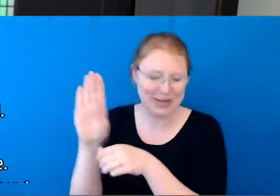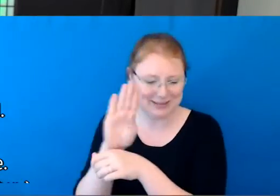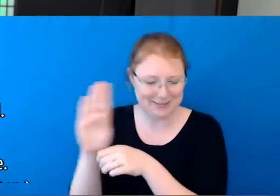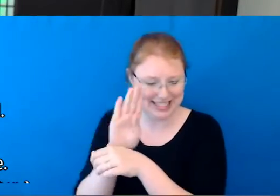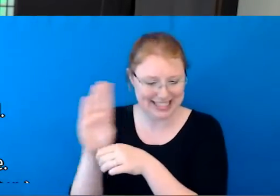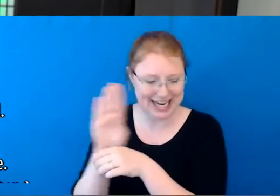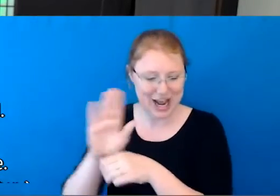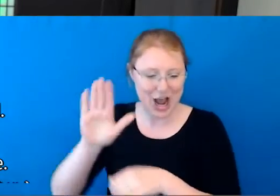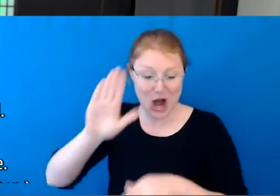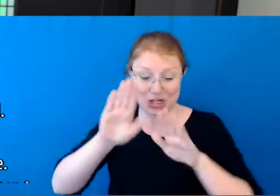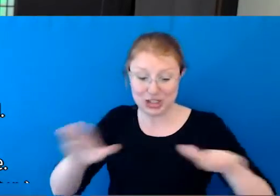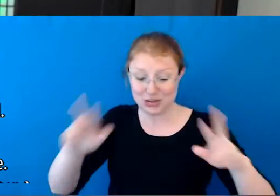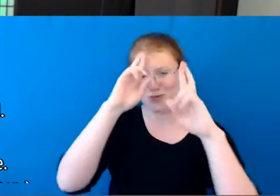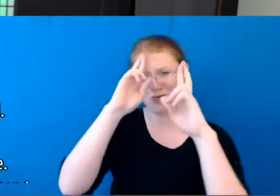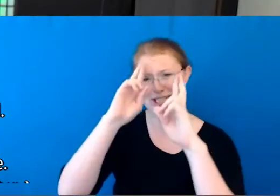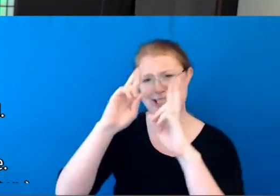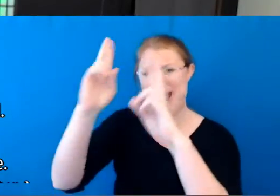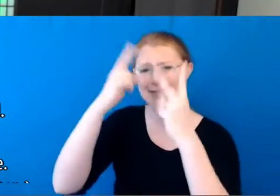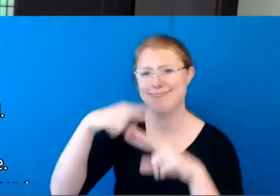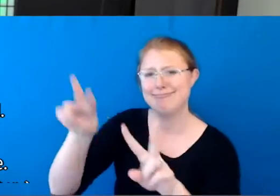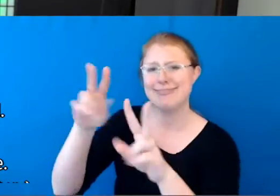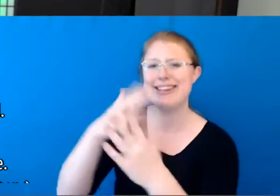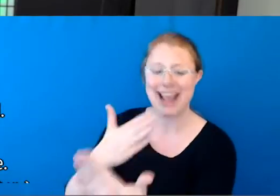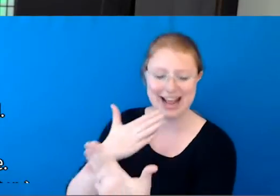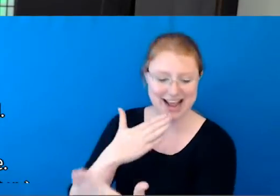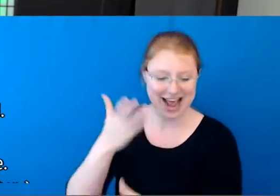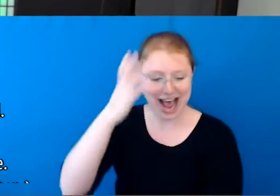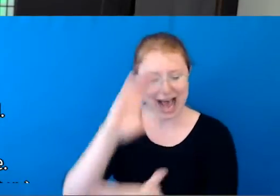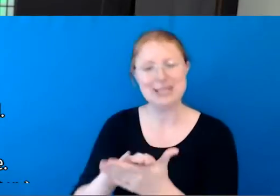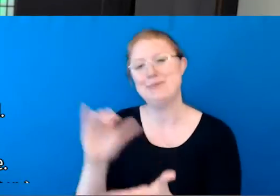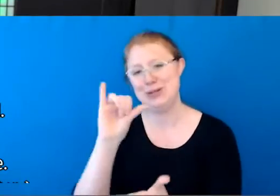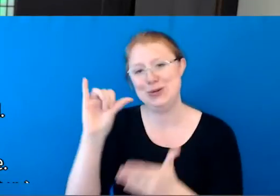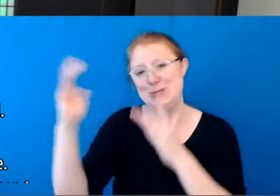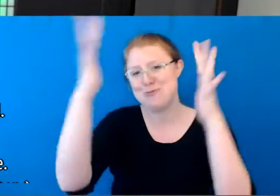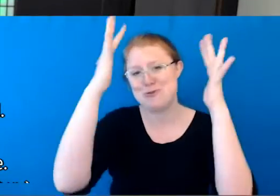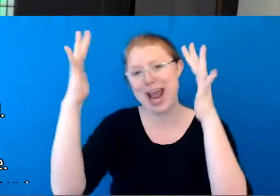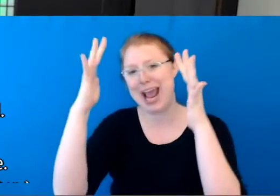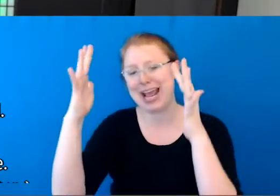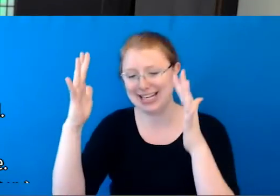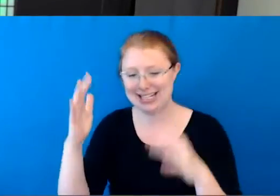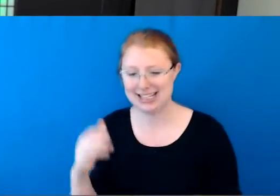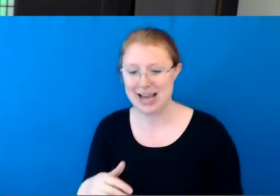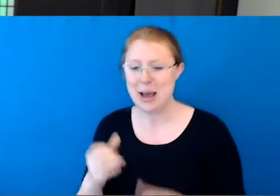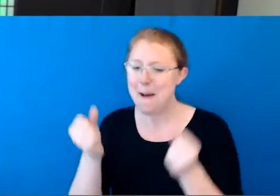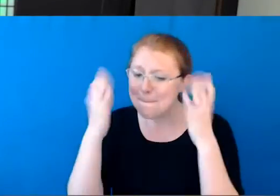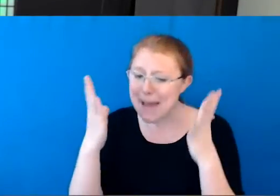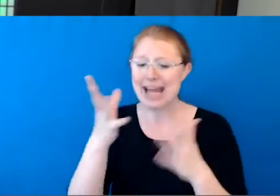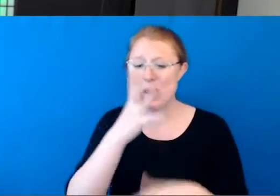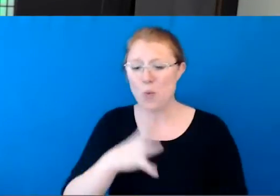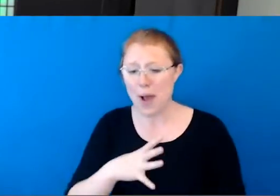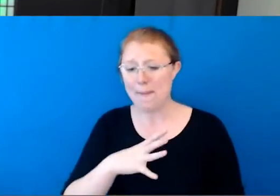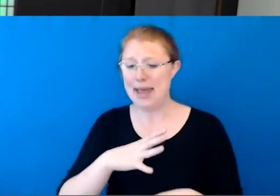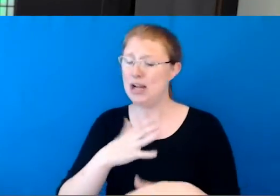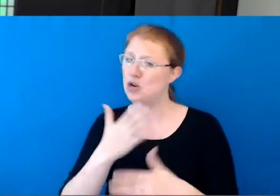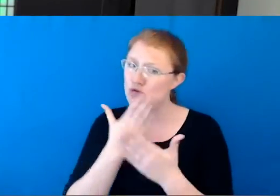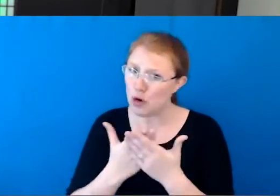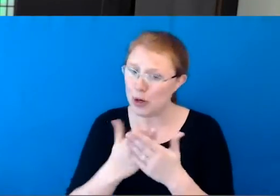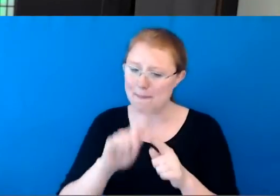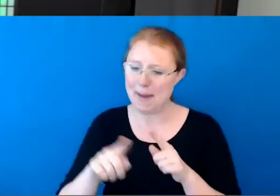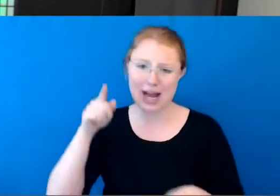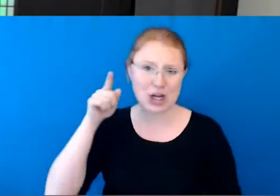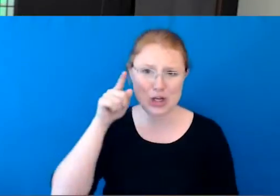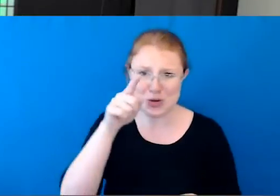also, and he praises her. Many women do noble things, but you surpass them all. Charm is